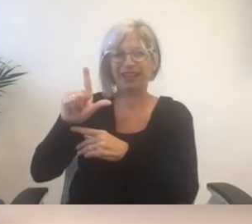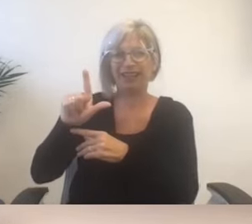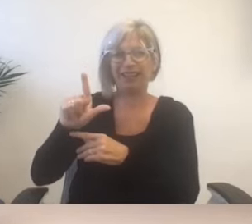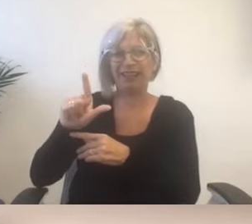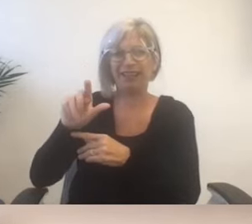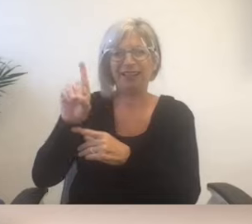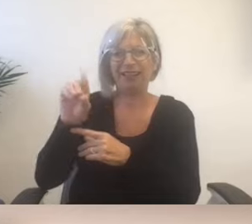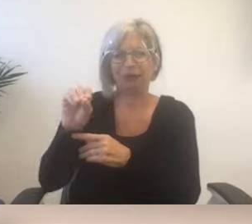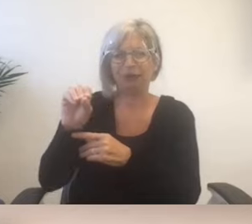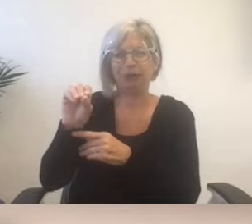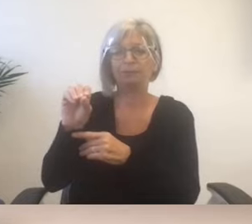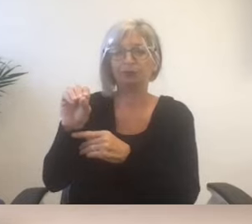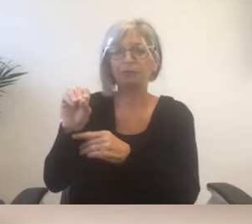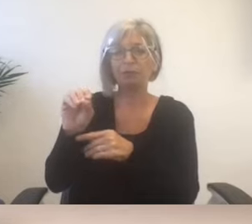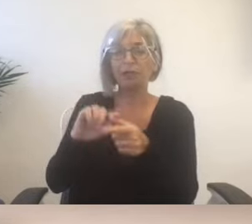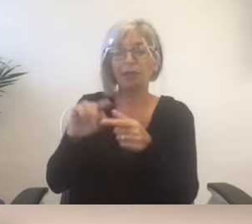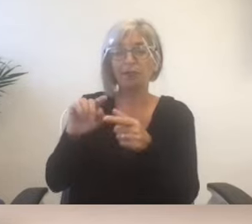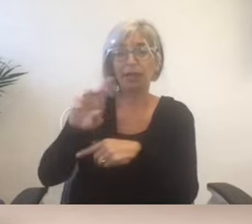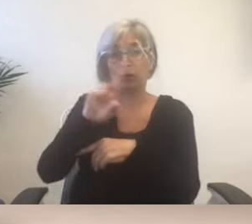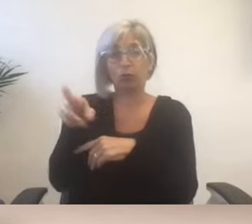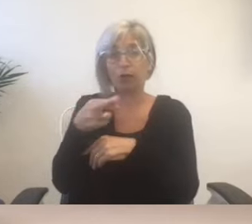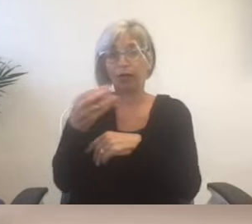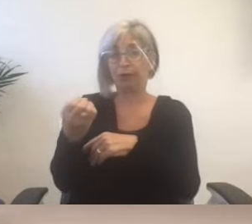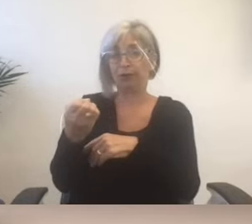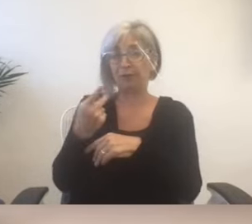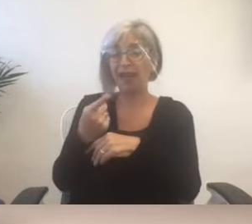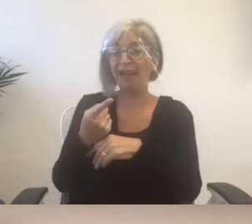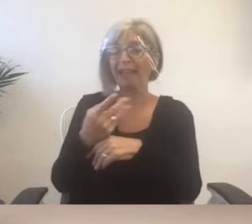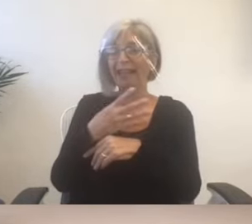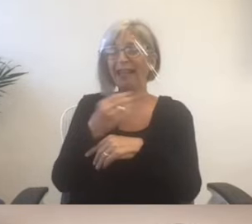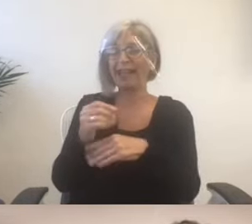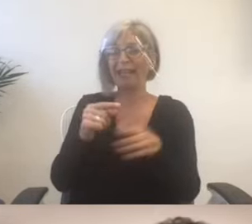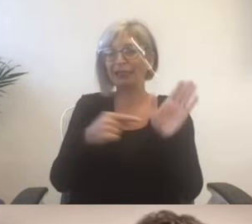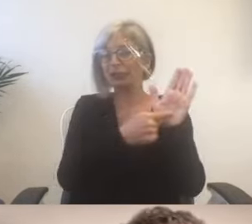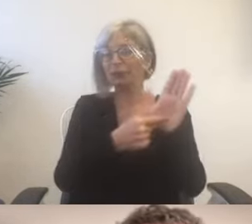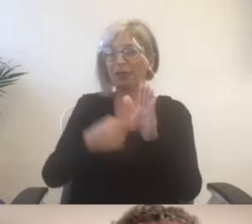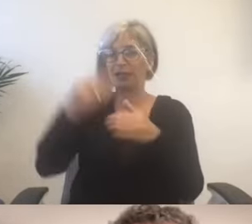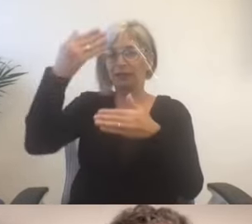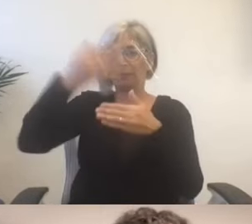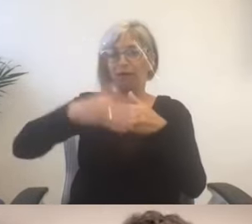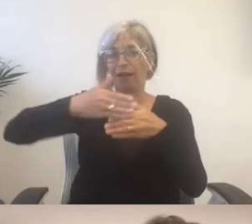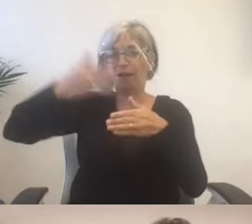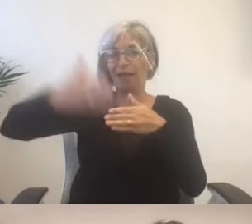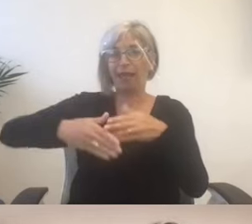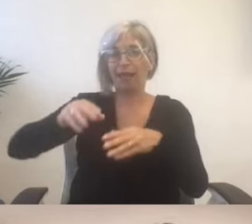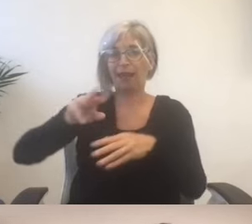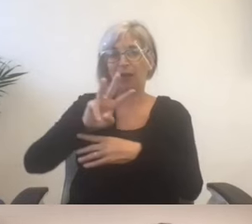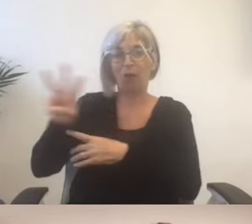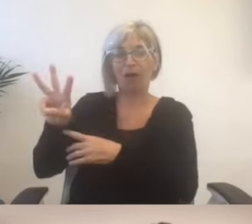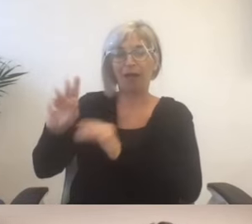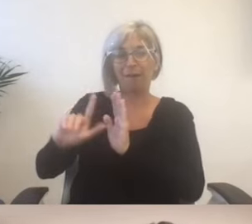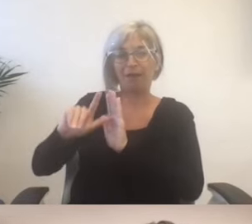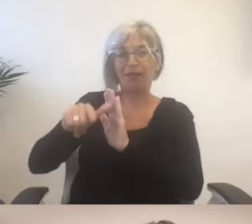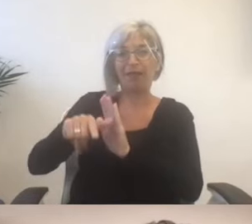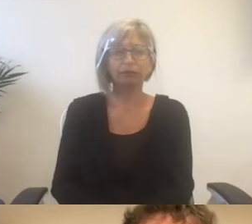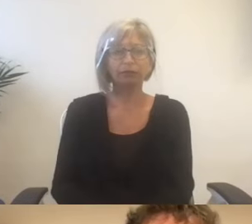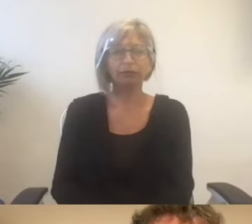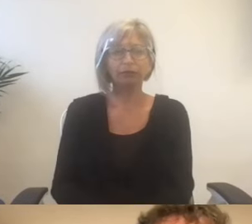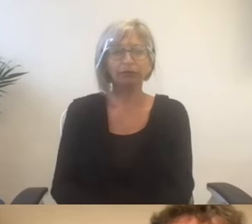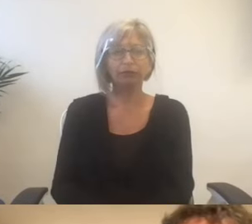then grab it back and then display it on the front end web. Later on, we can do that on your